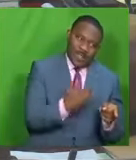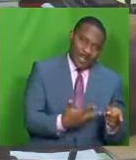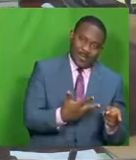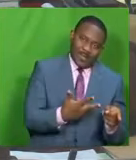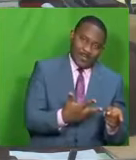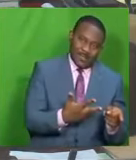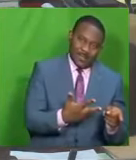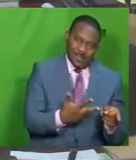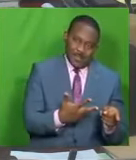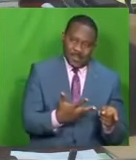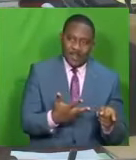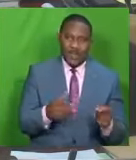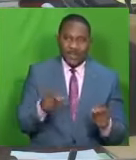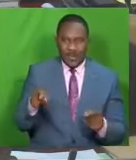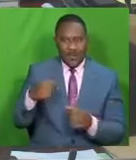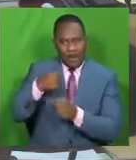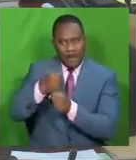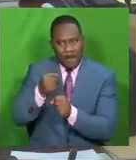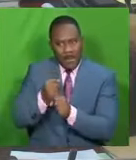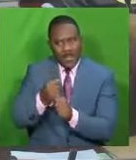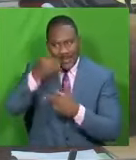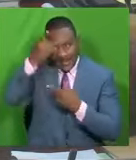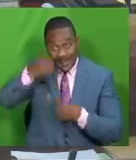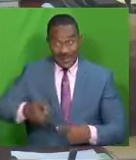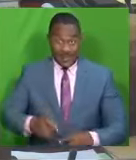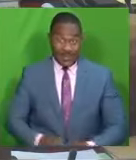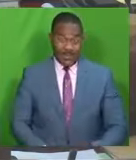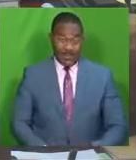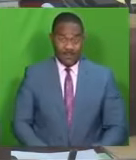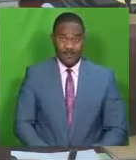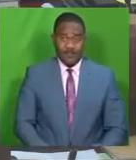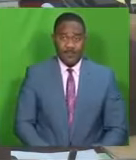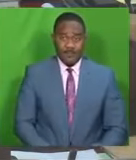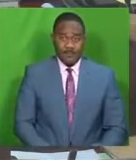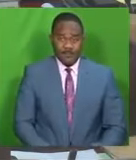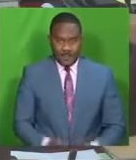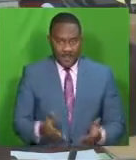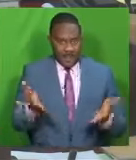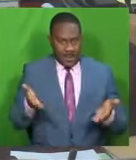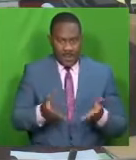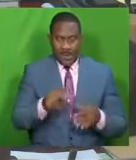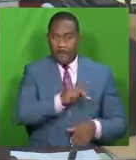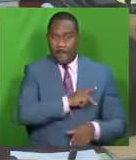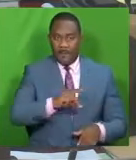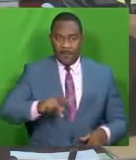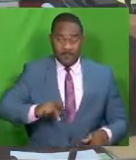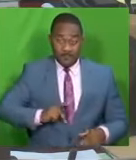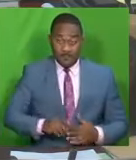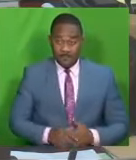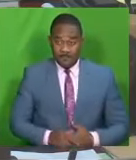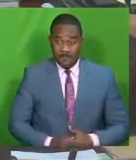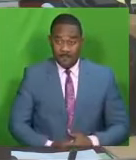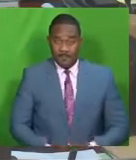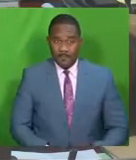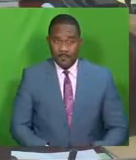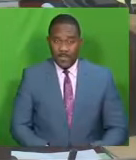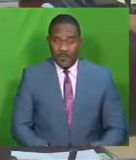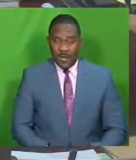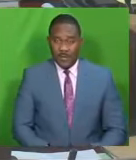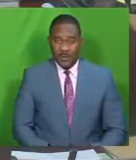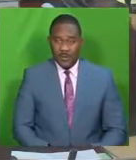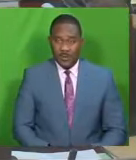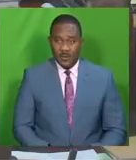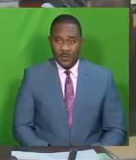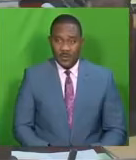provision dealing with decision. And Mr. Speaker, in this house,